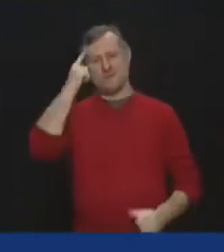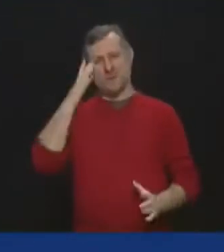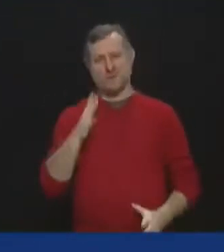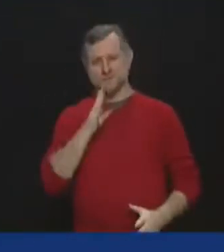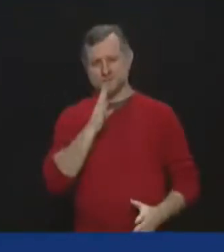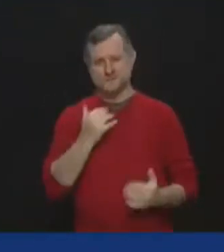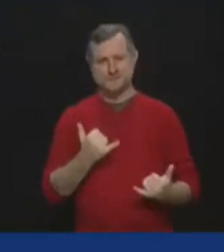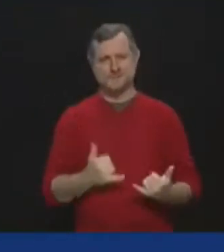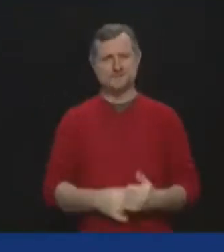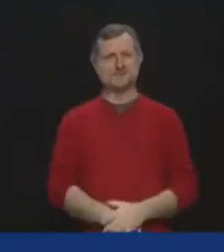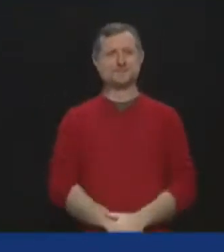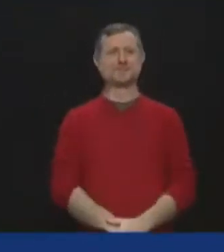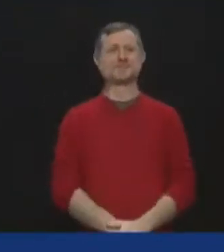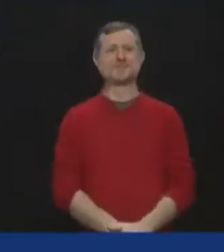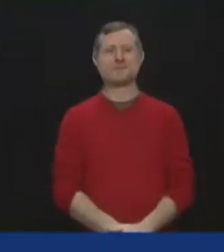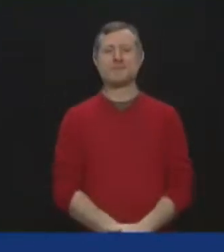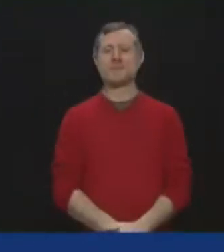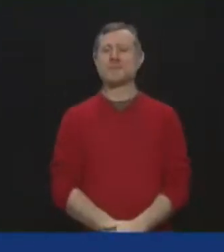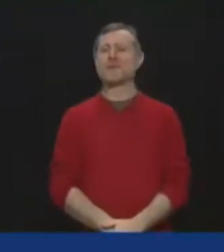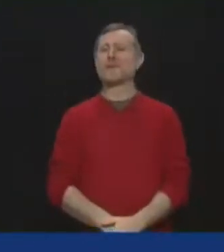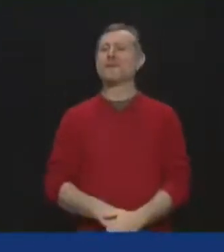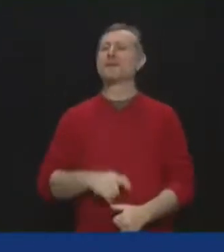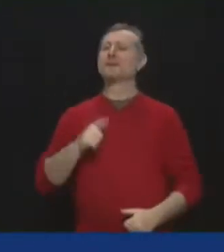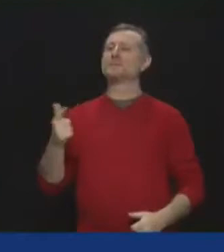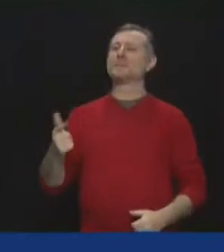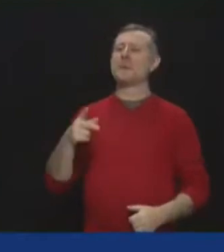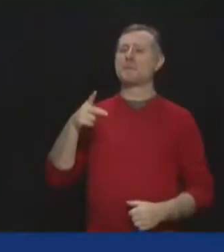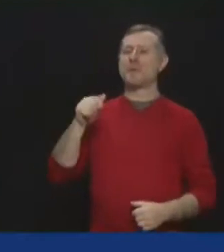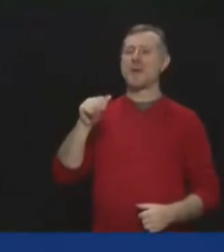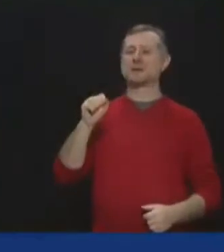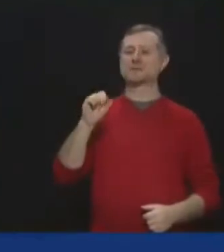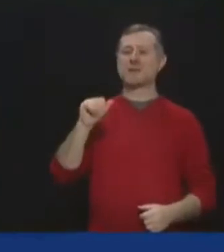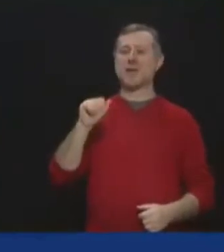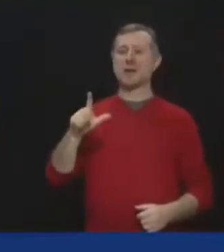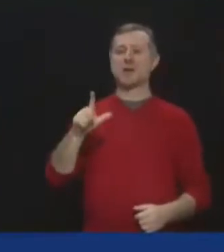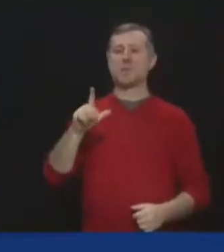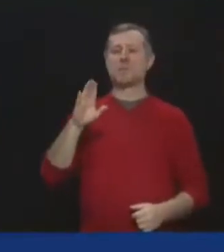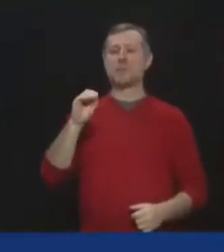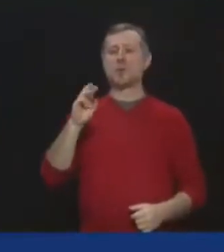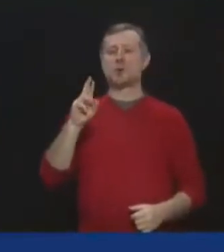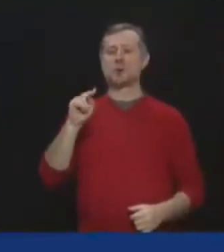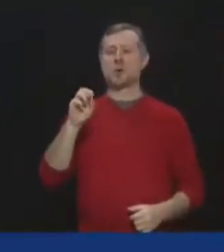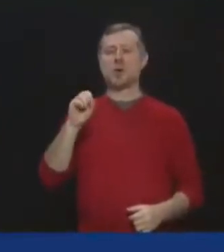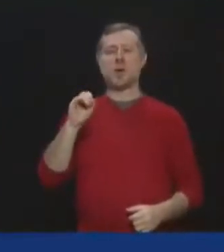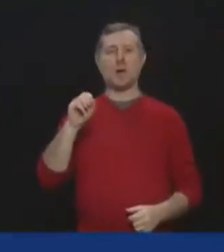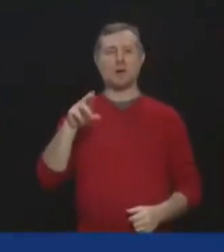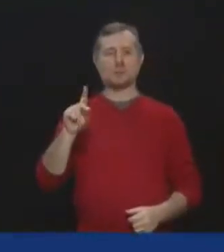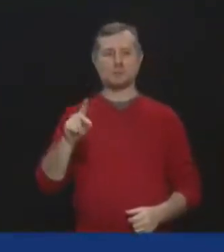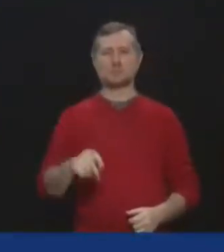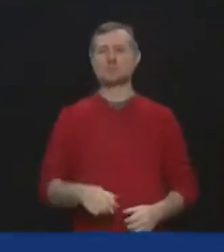Now we'll hear from Pascal Bernard, Planned Parenthood of Greater New York. Pascal?